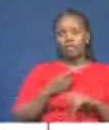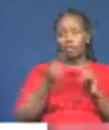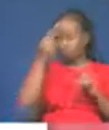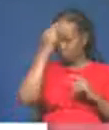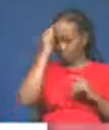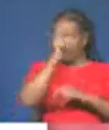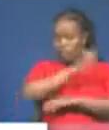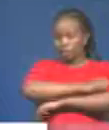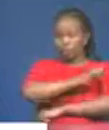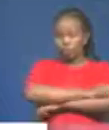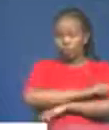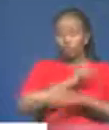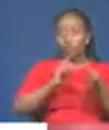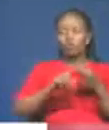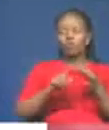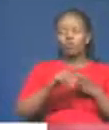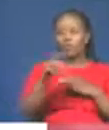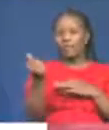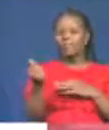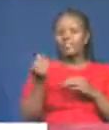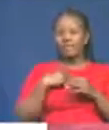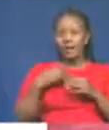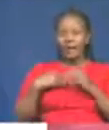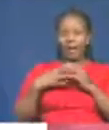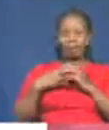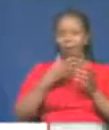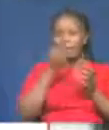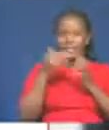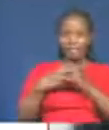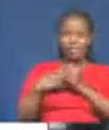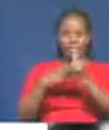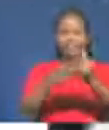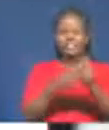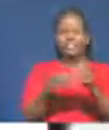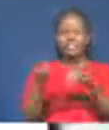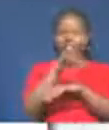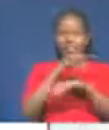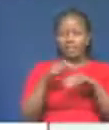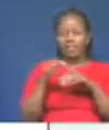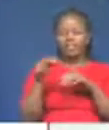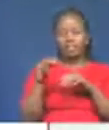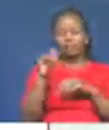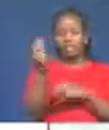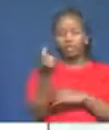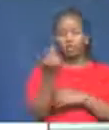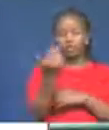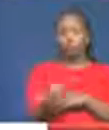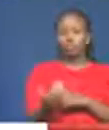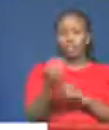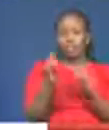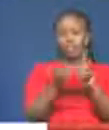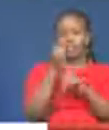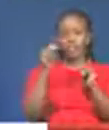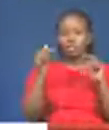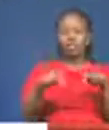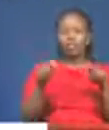Elizabeth Kasidi from Bishop Gatimu have taken early leads in the Kenyan National Junior Chess Championship, which began today in Mombasa.